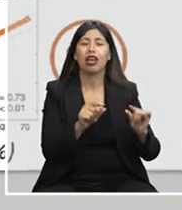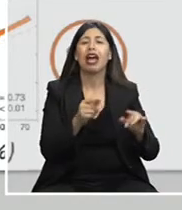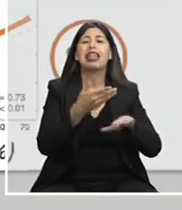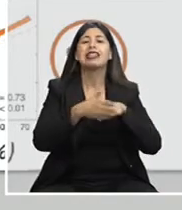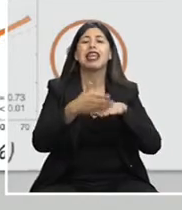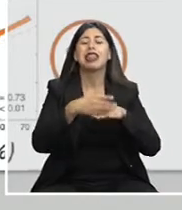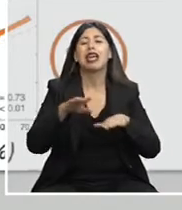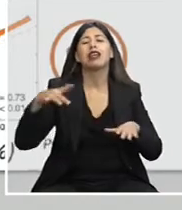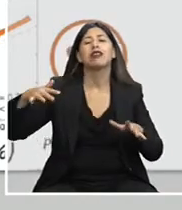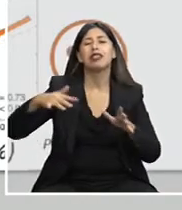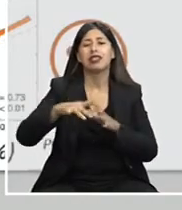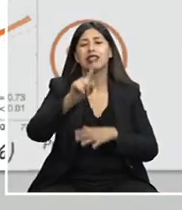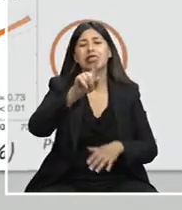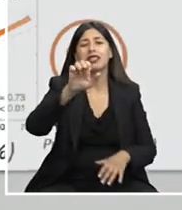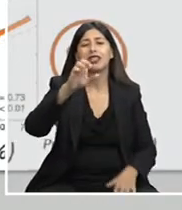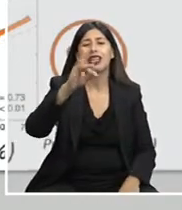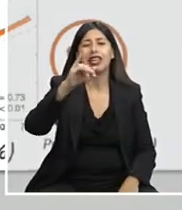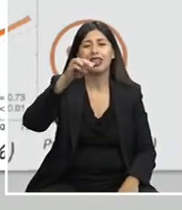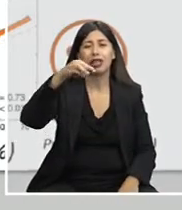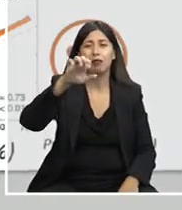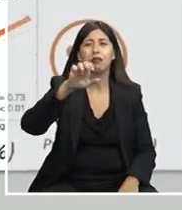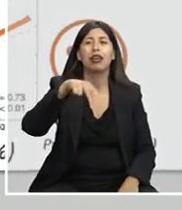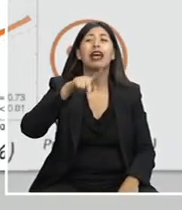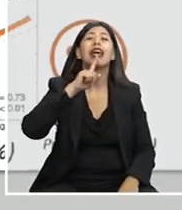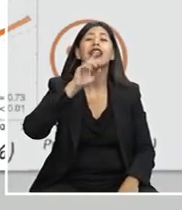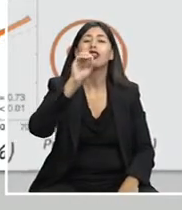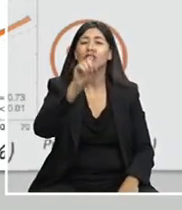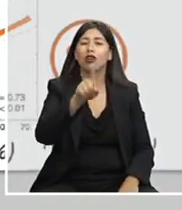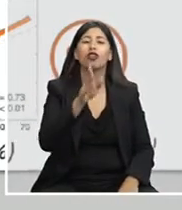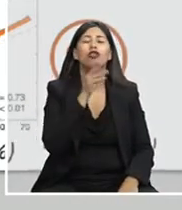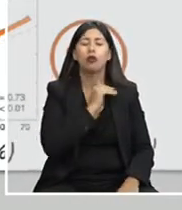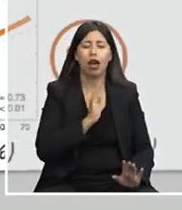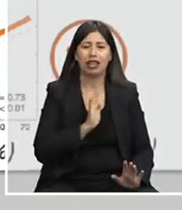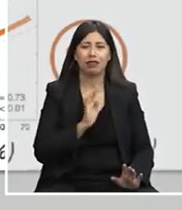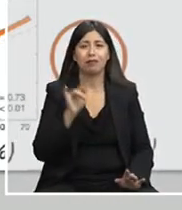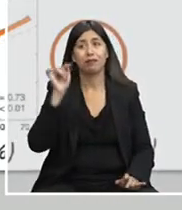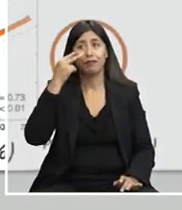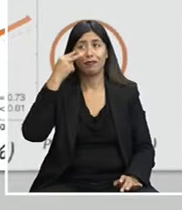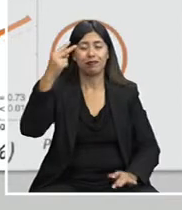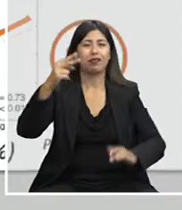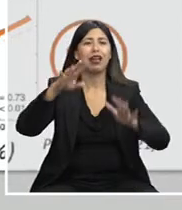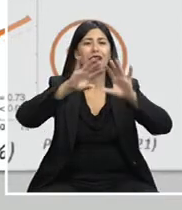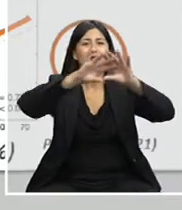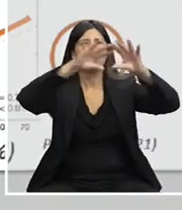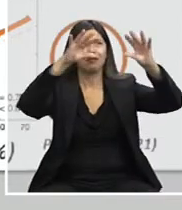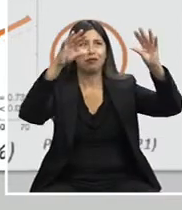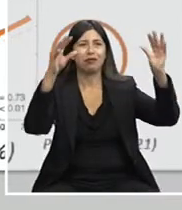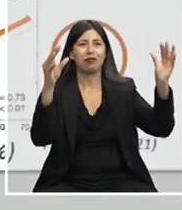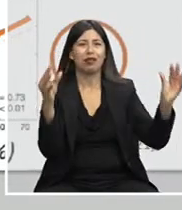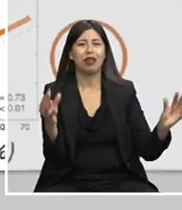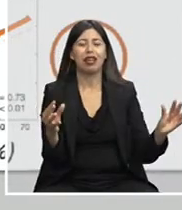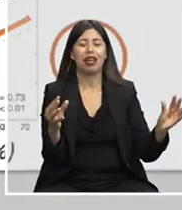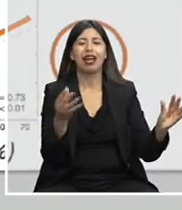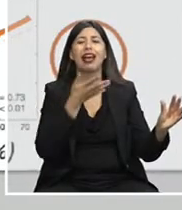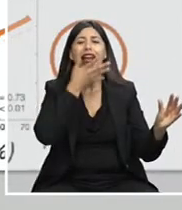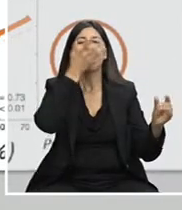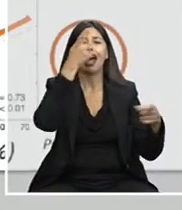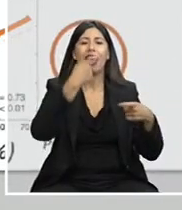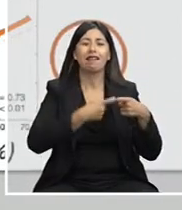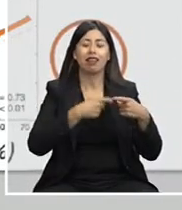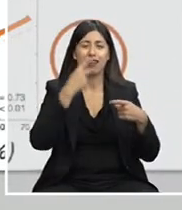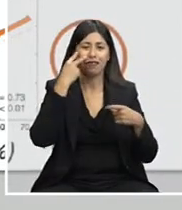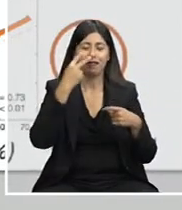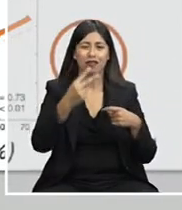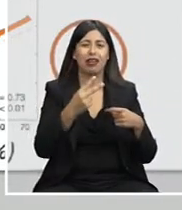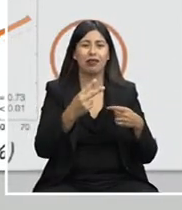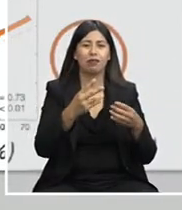the bottom of these graph axes. And then we've got the yield of the nutrient or sediment per kilometre squared